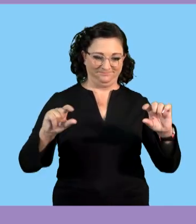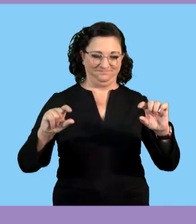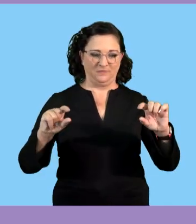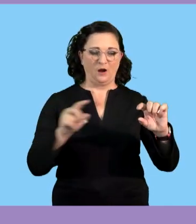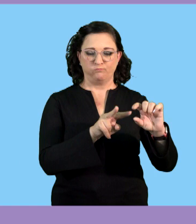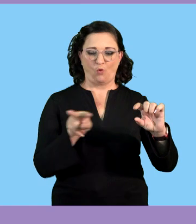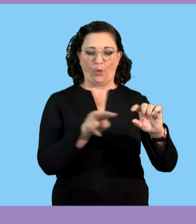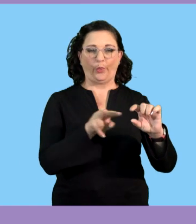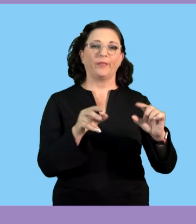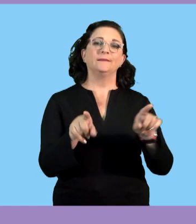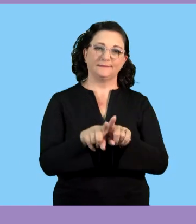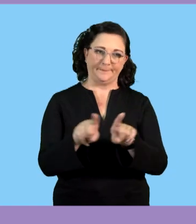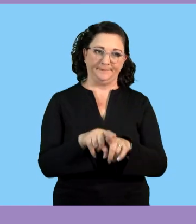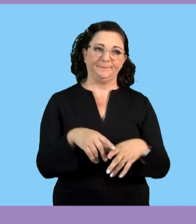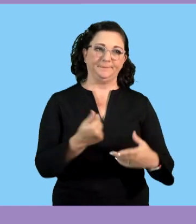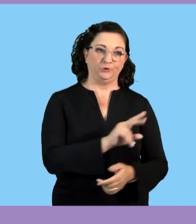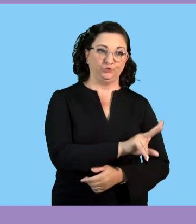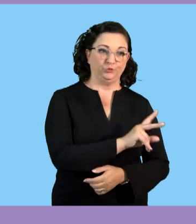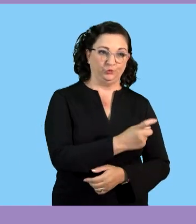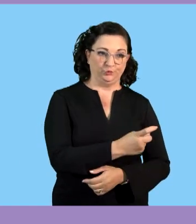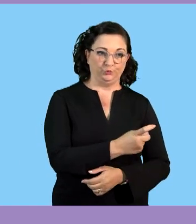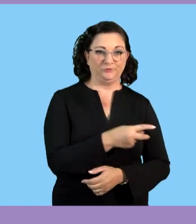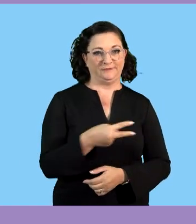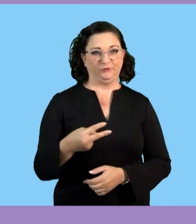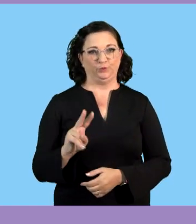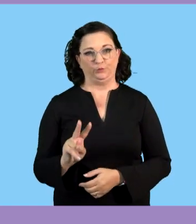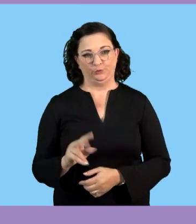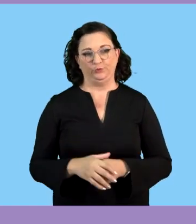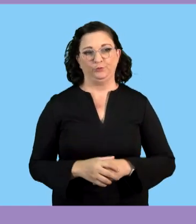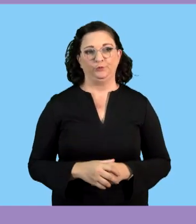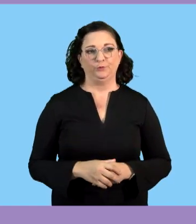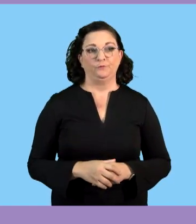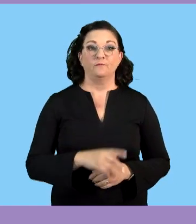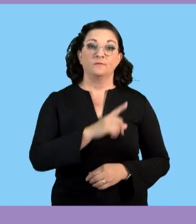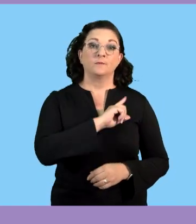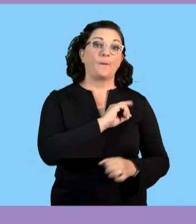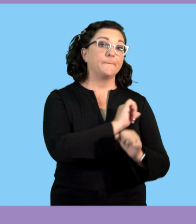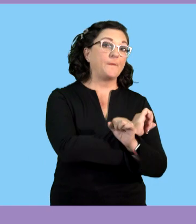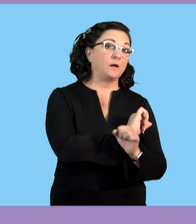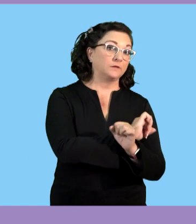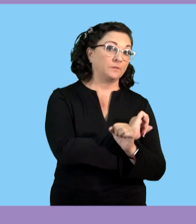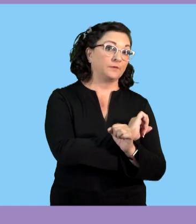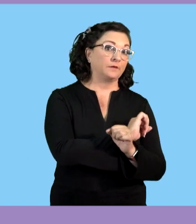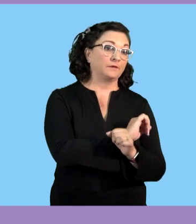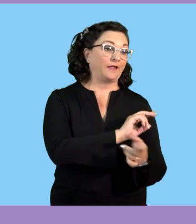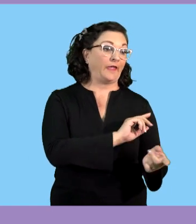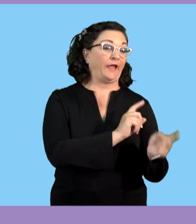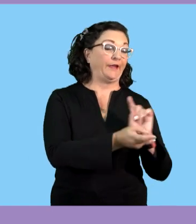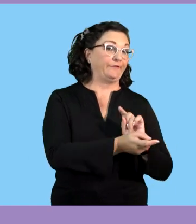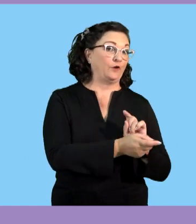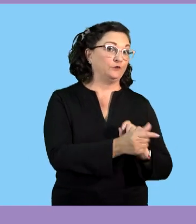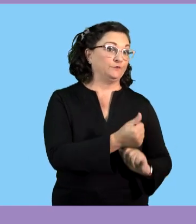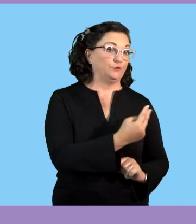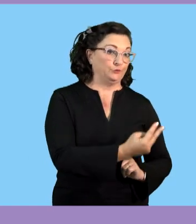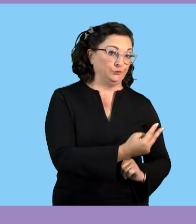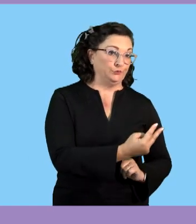So now we have 2x is equals to 2. And how do we solve for that? We are going to multiply with the multiplicative